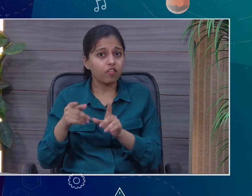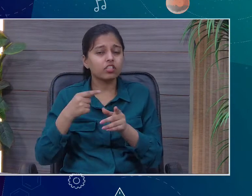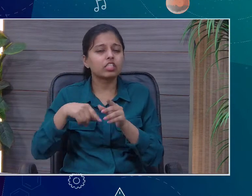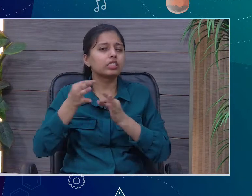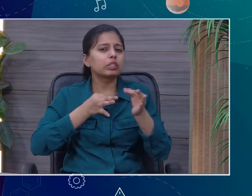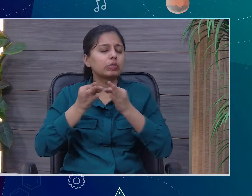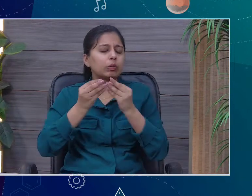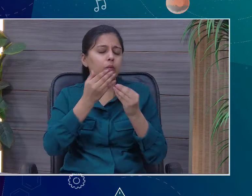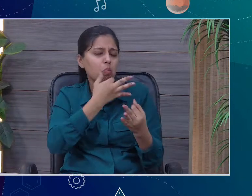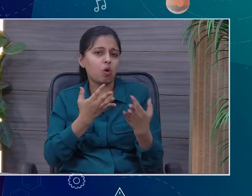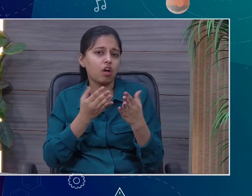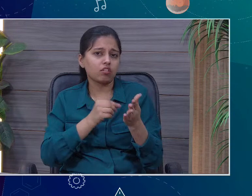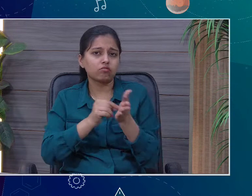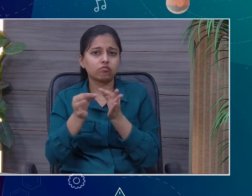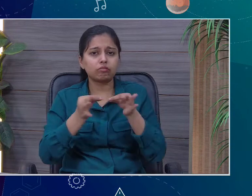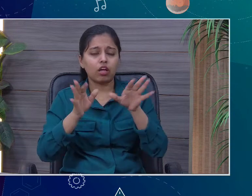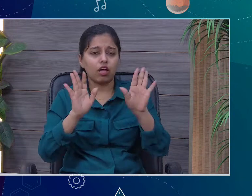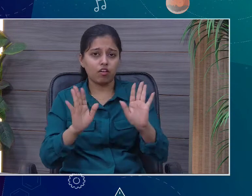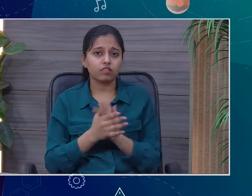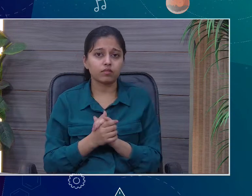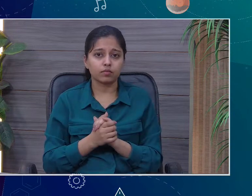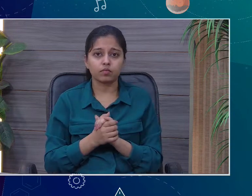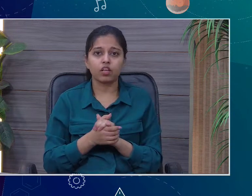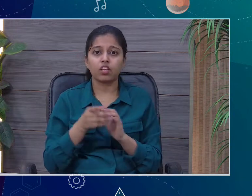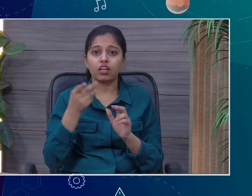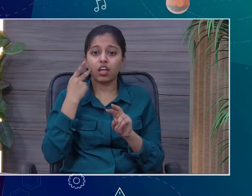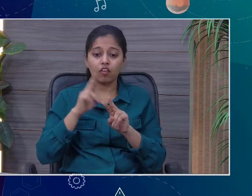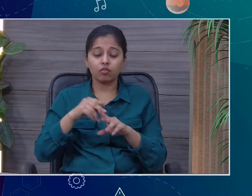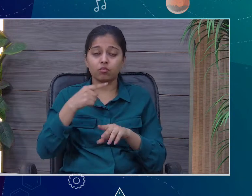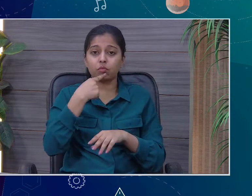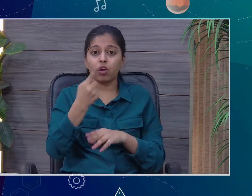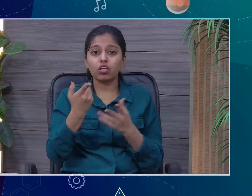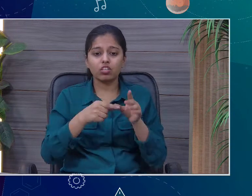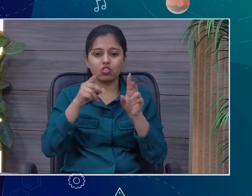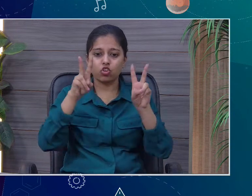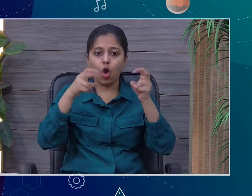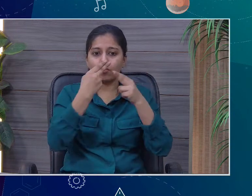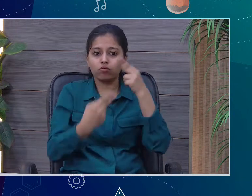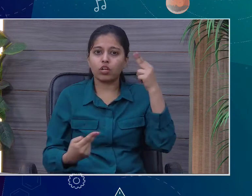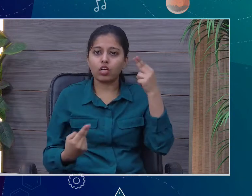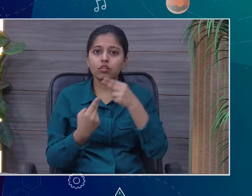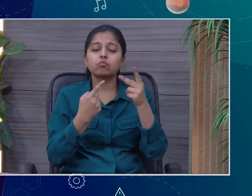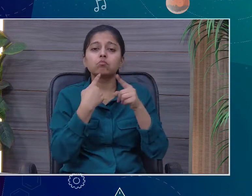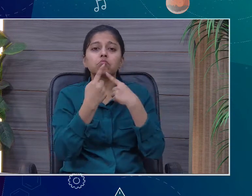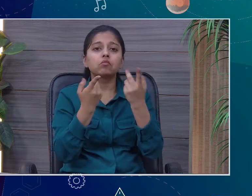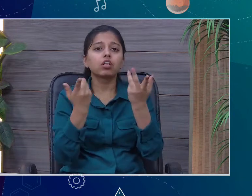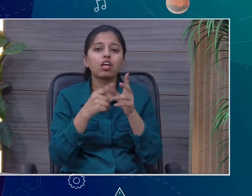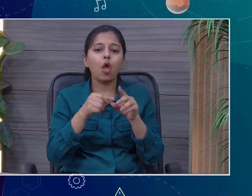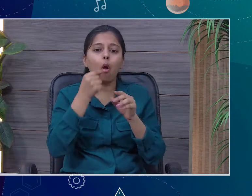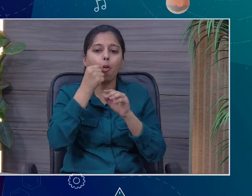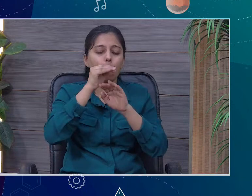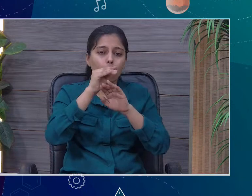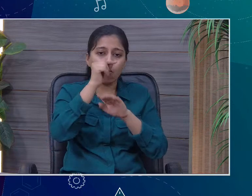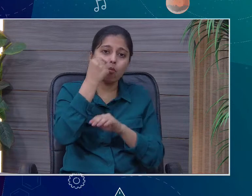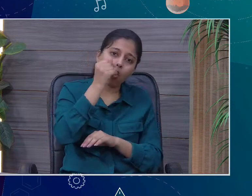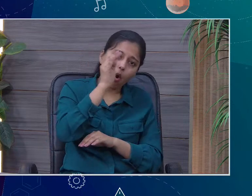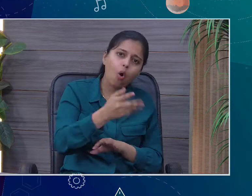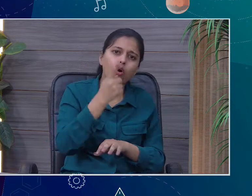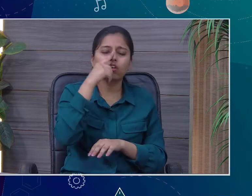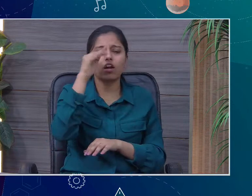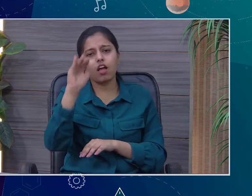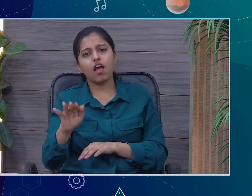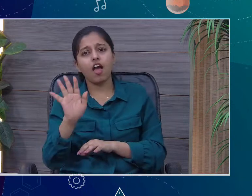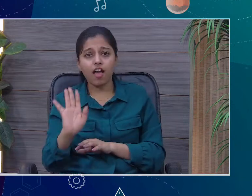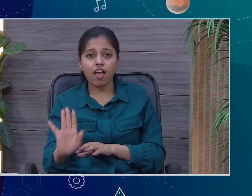beautifully. And if talking about the summary, that he tells that there is a boy and a girl who moves,